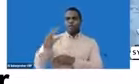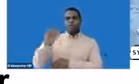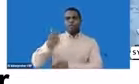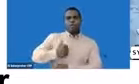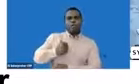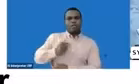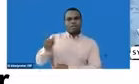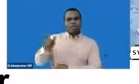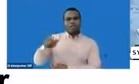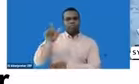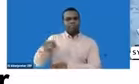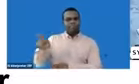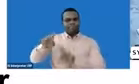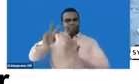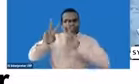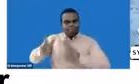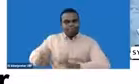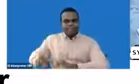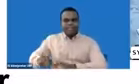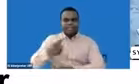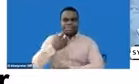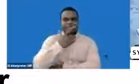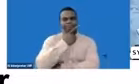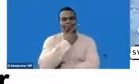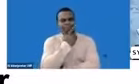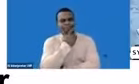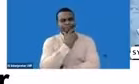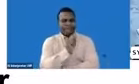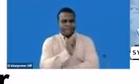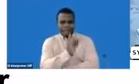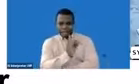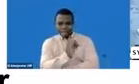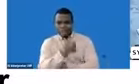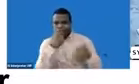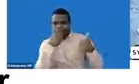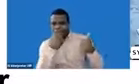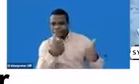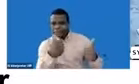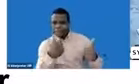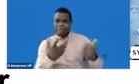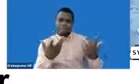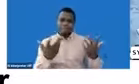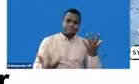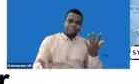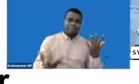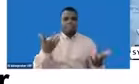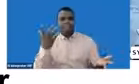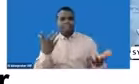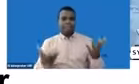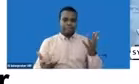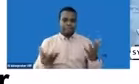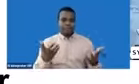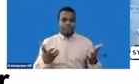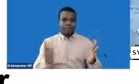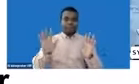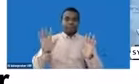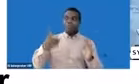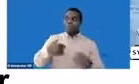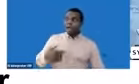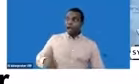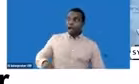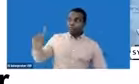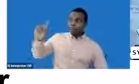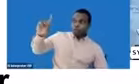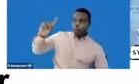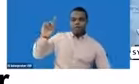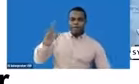I could never argue against her because everything she says is very well founded in research. So that is also very interesting. And I think we can